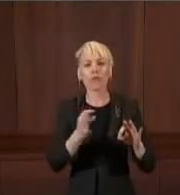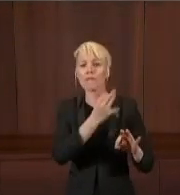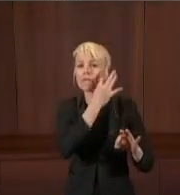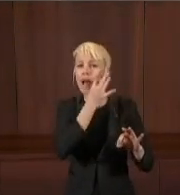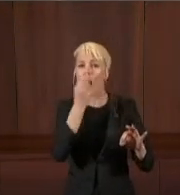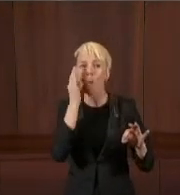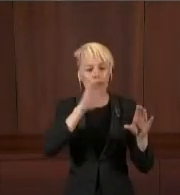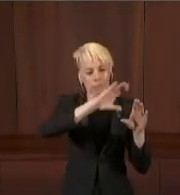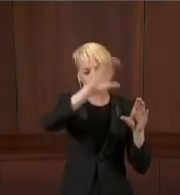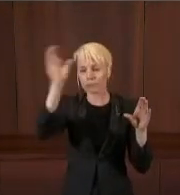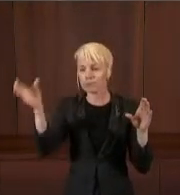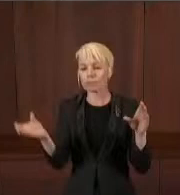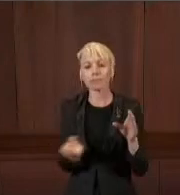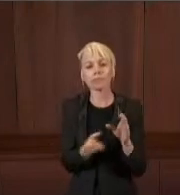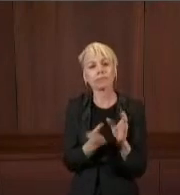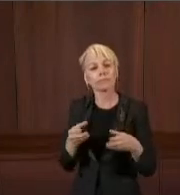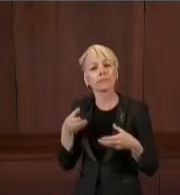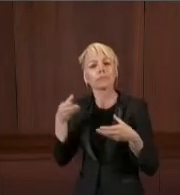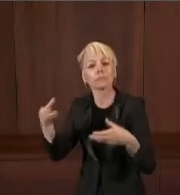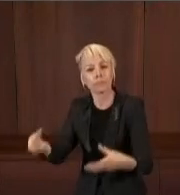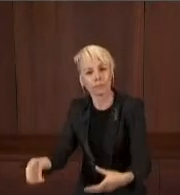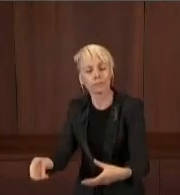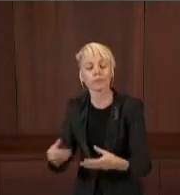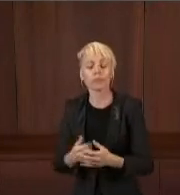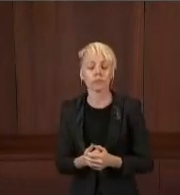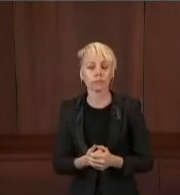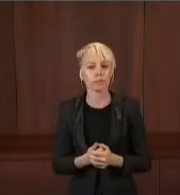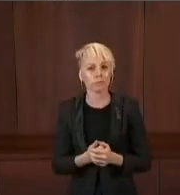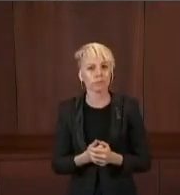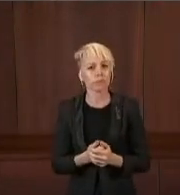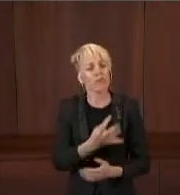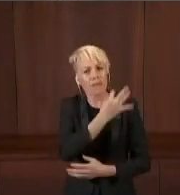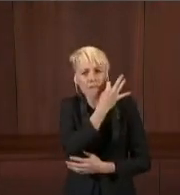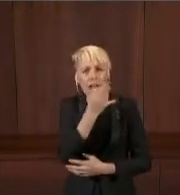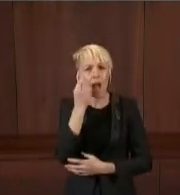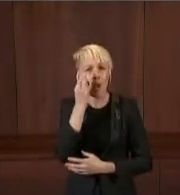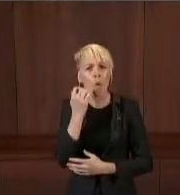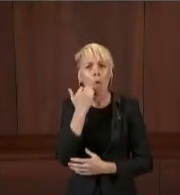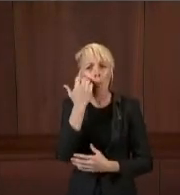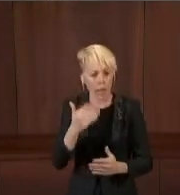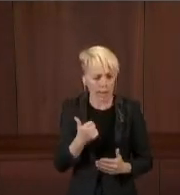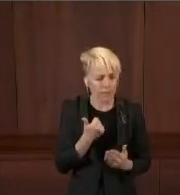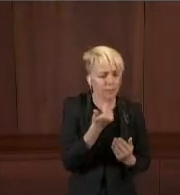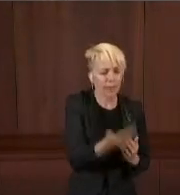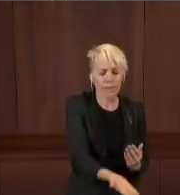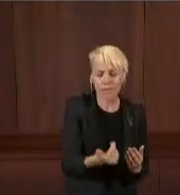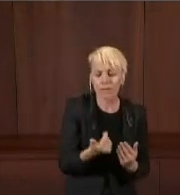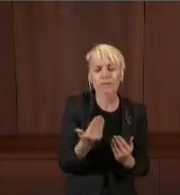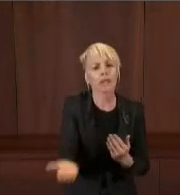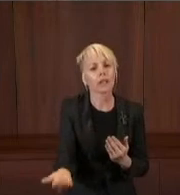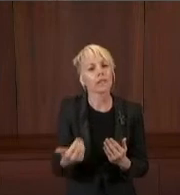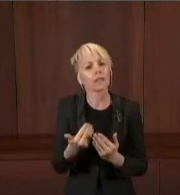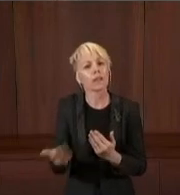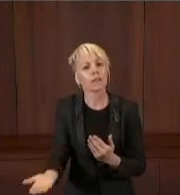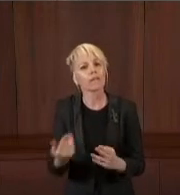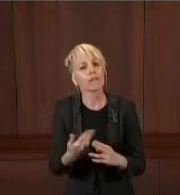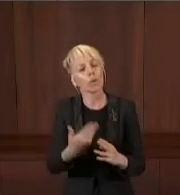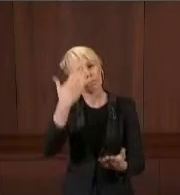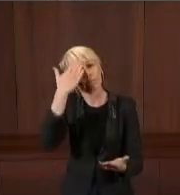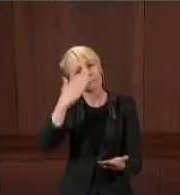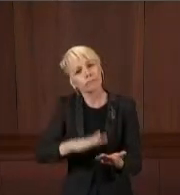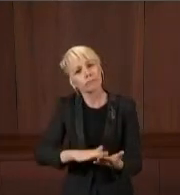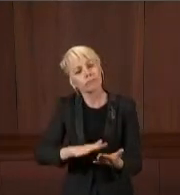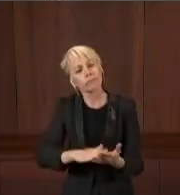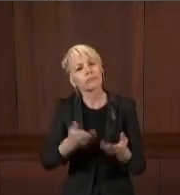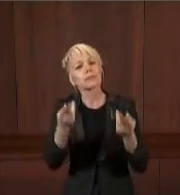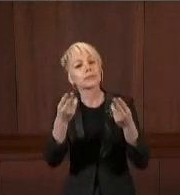Flowers have traditionally been laid on graves or memorials to commemorate the dead. Laying a wreath of flowers